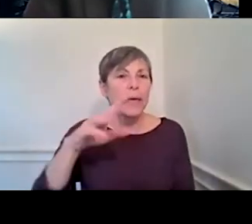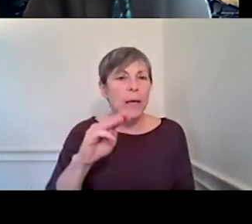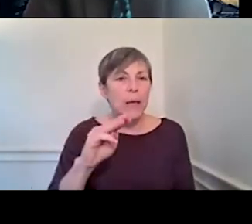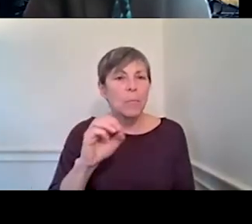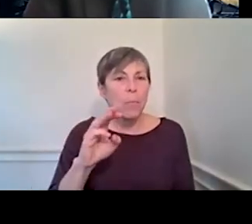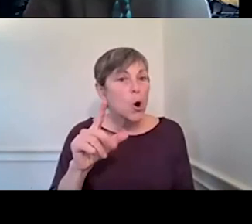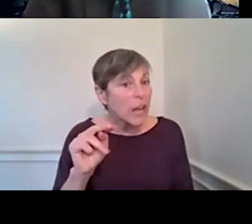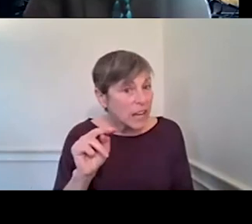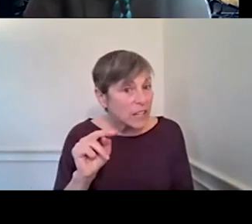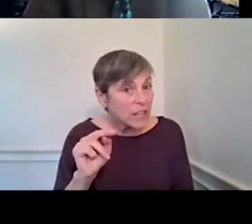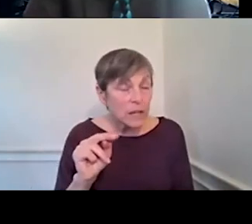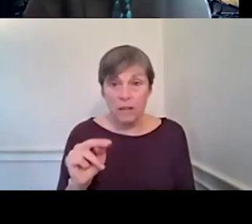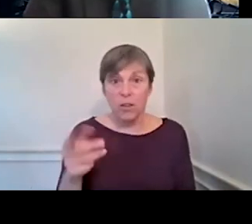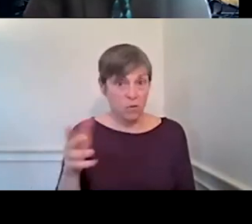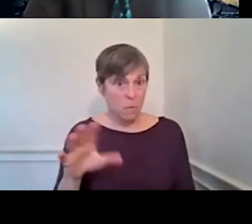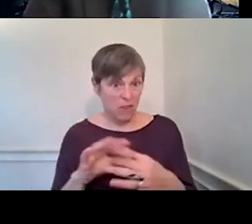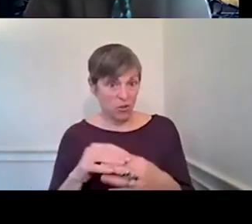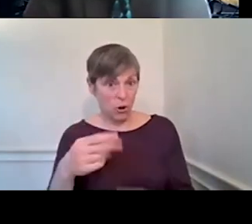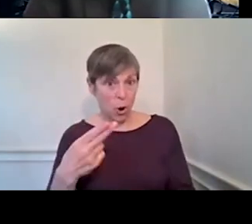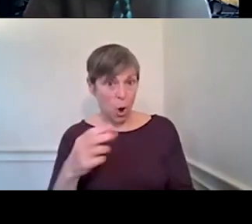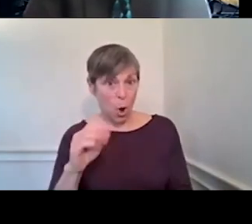Depot. Arthur Blank,